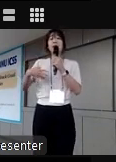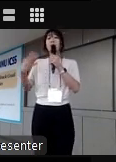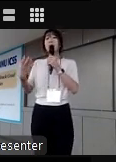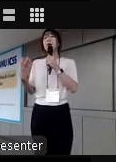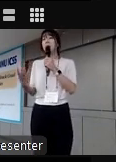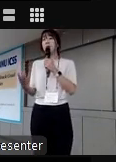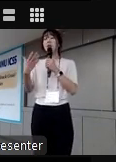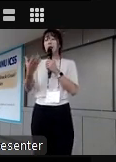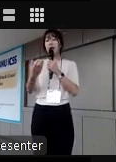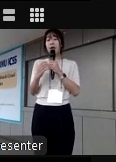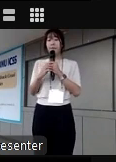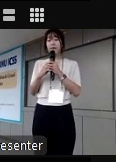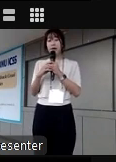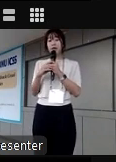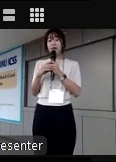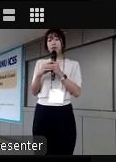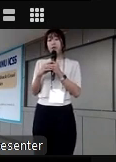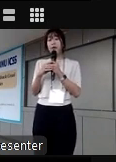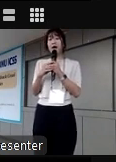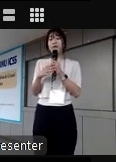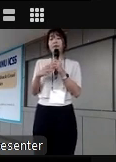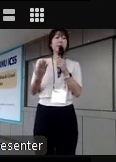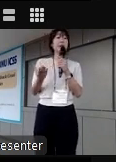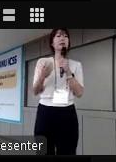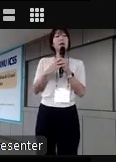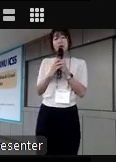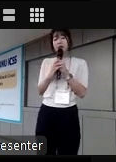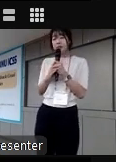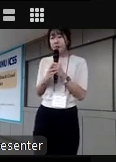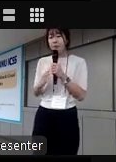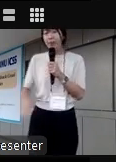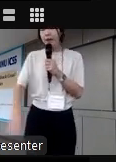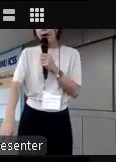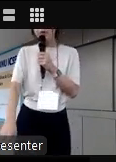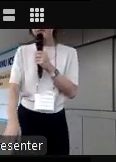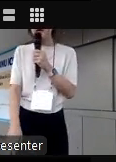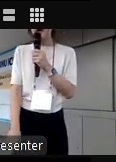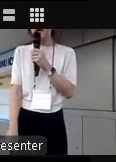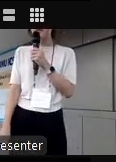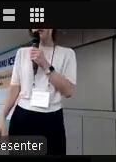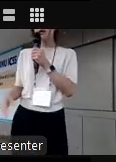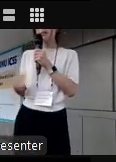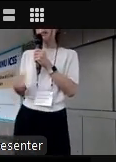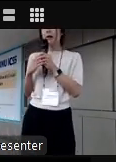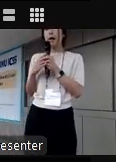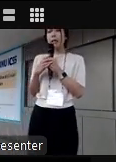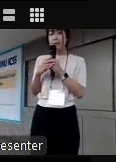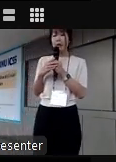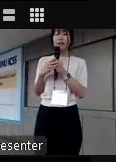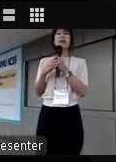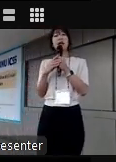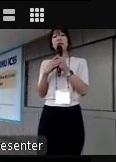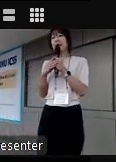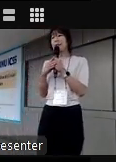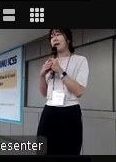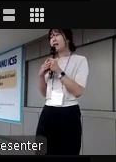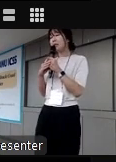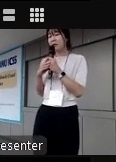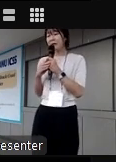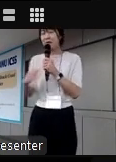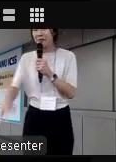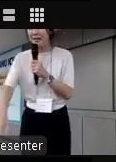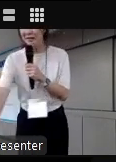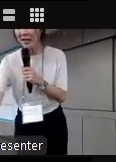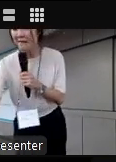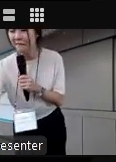exactly what will function to account for. So I will be talking mostly about semantics and pragmatics. Hope